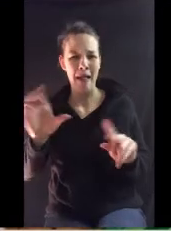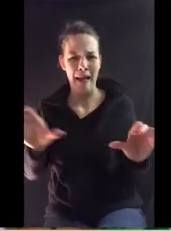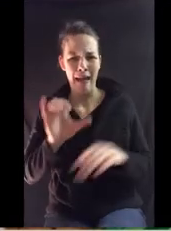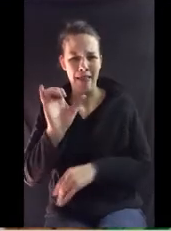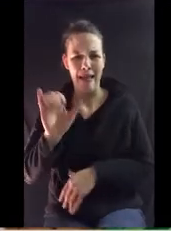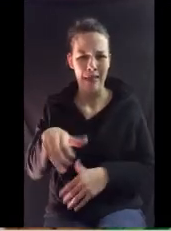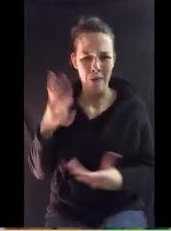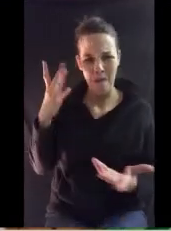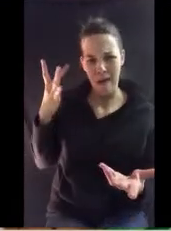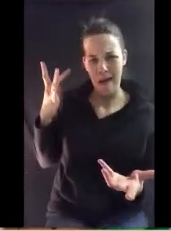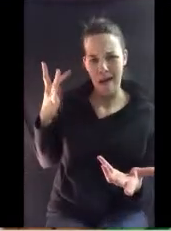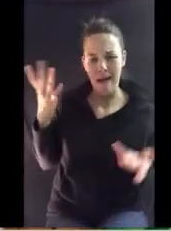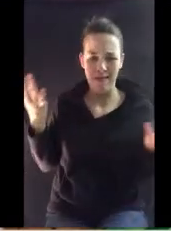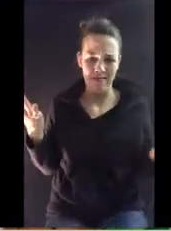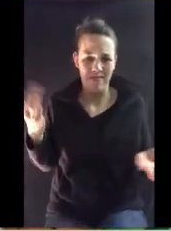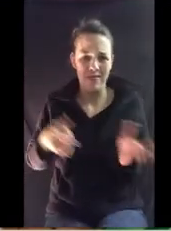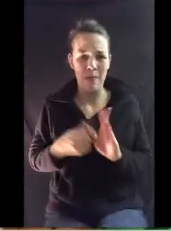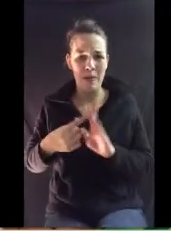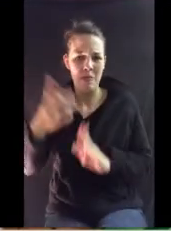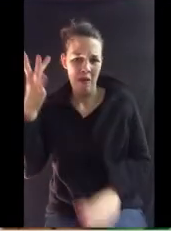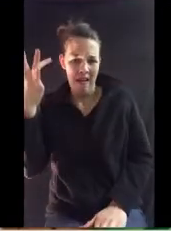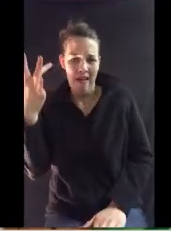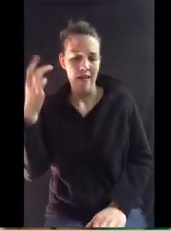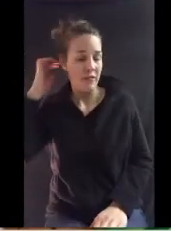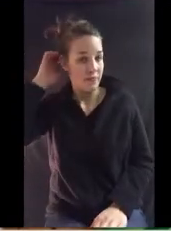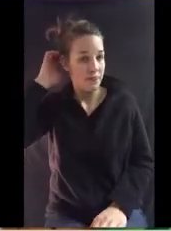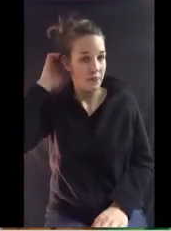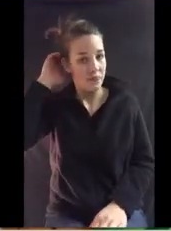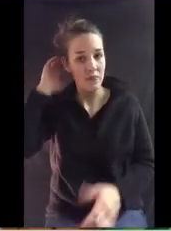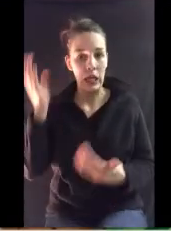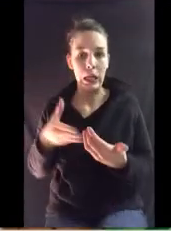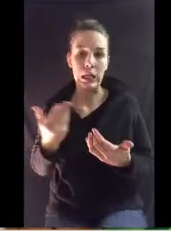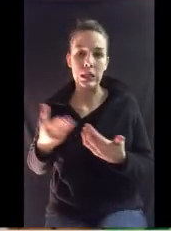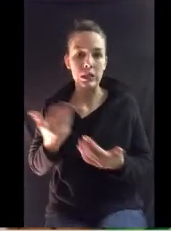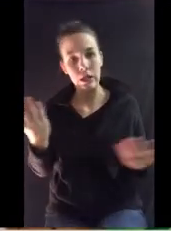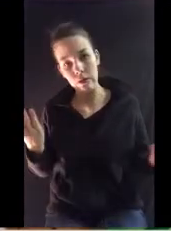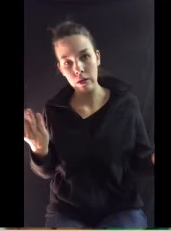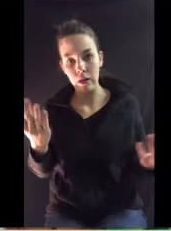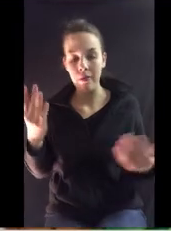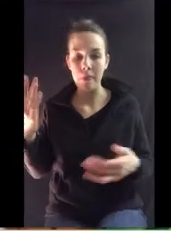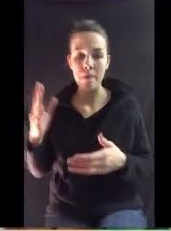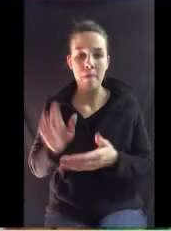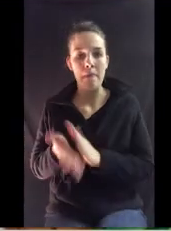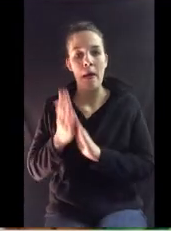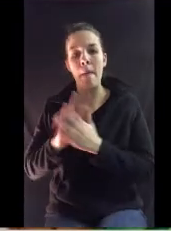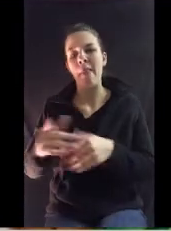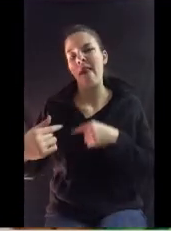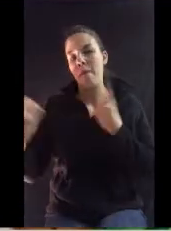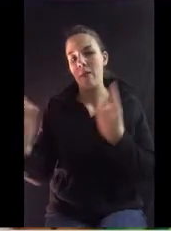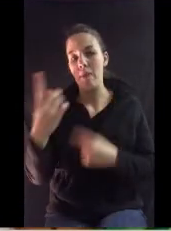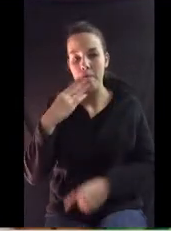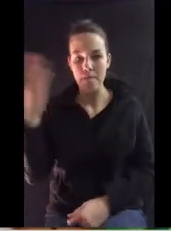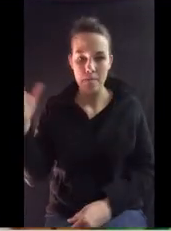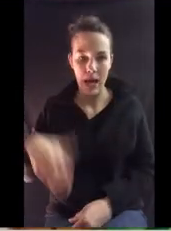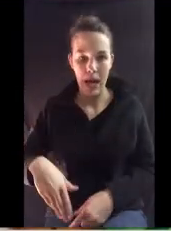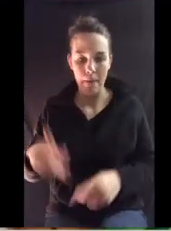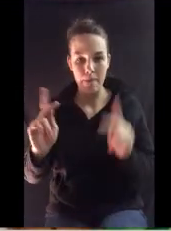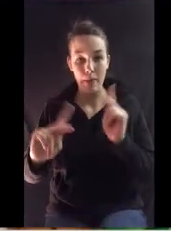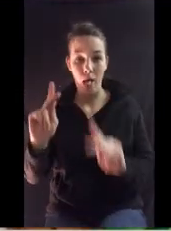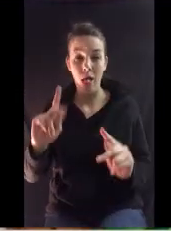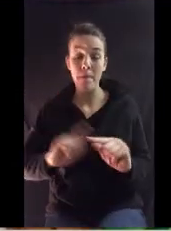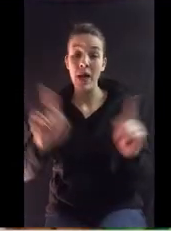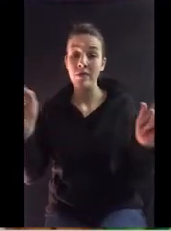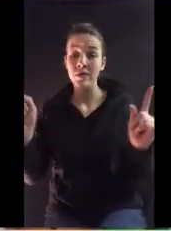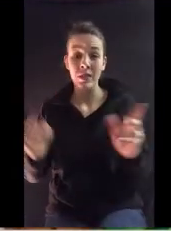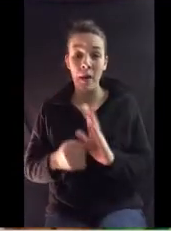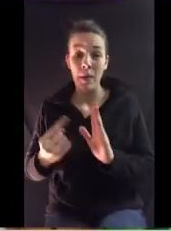on what makes people act like bullies. Why do people act like this sometimes? It's easy to kind of make people into the enemy and say, well, they're just